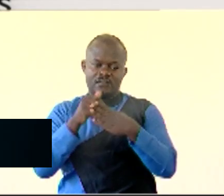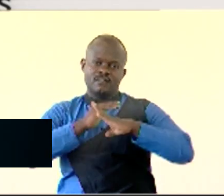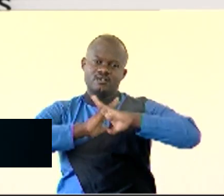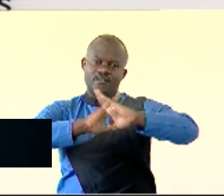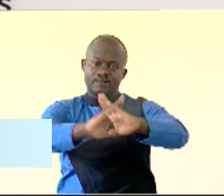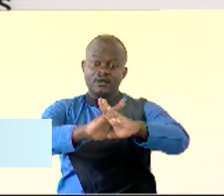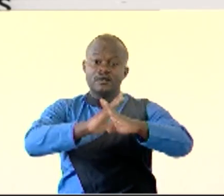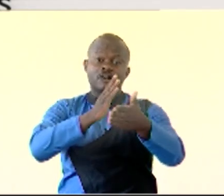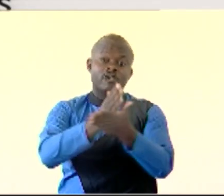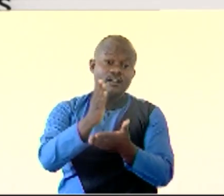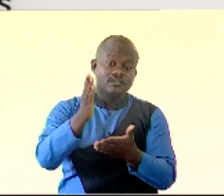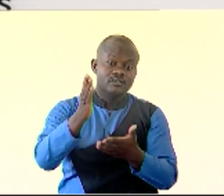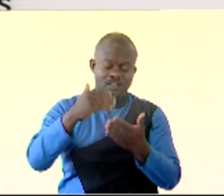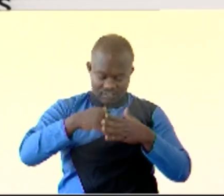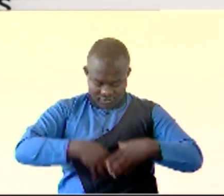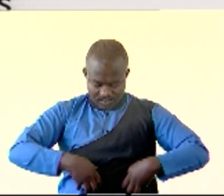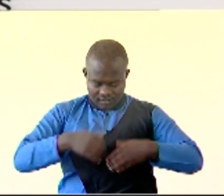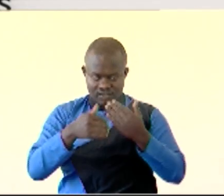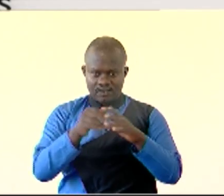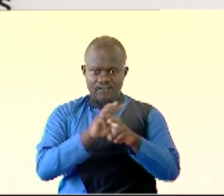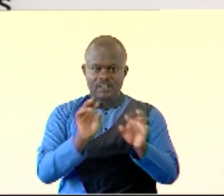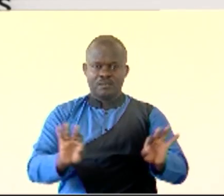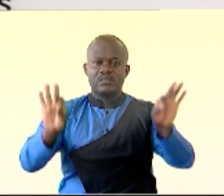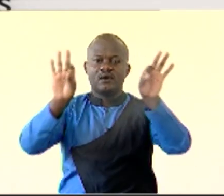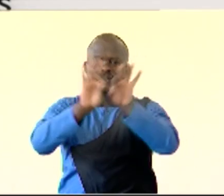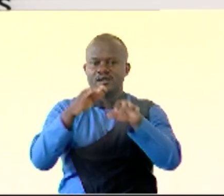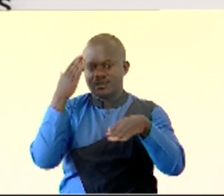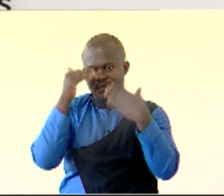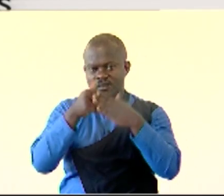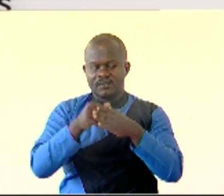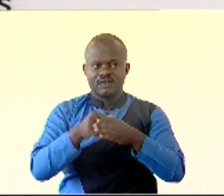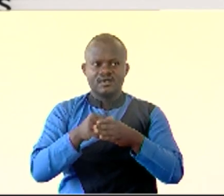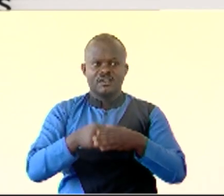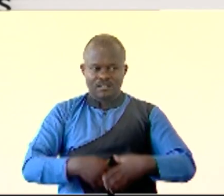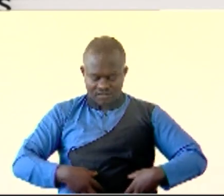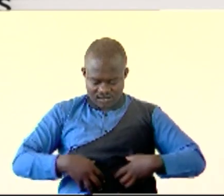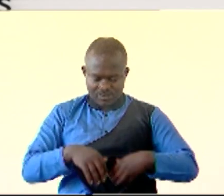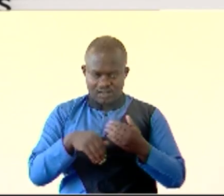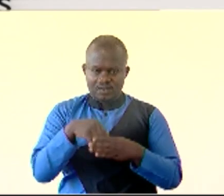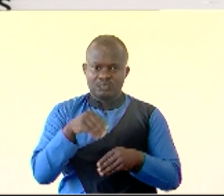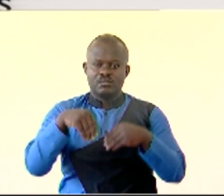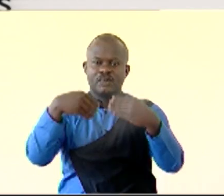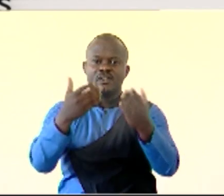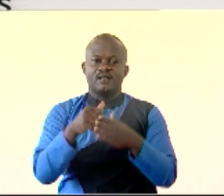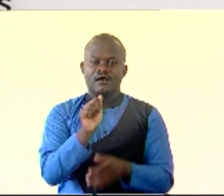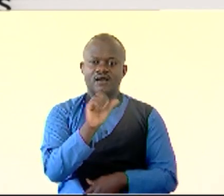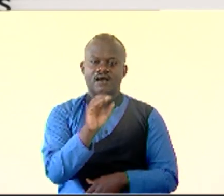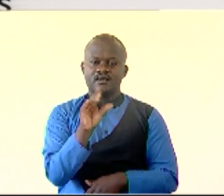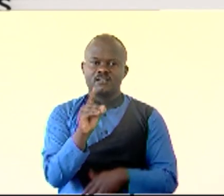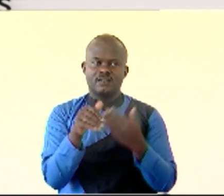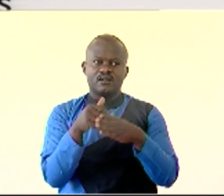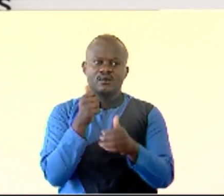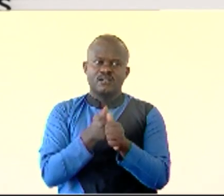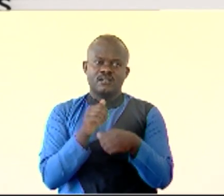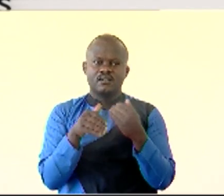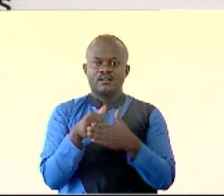All right? The stomach is very important because the stomacher produces an acid, which is, what is